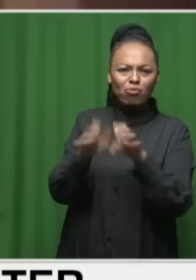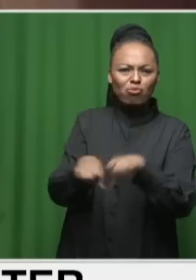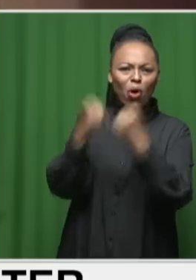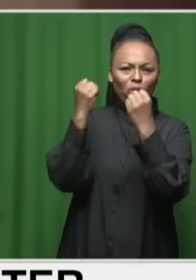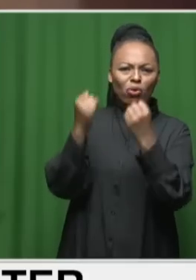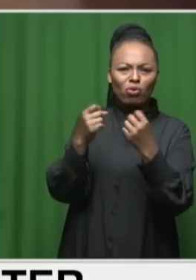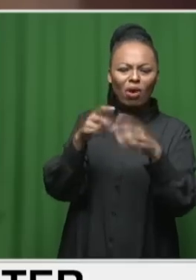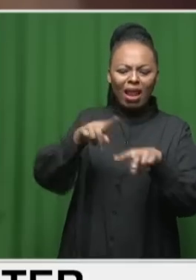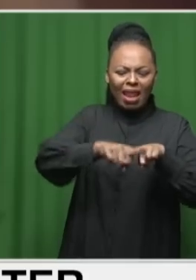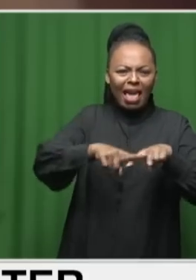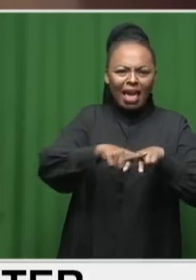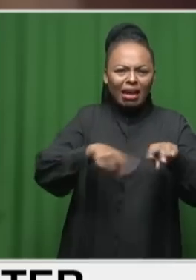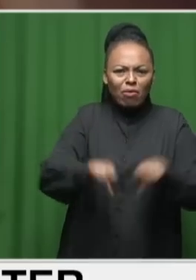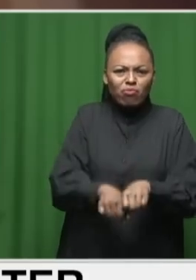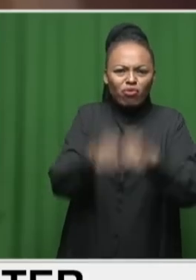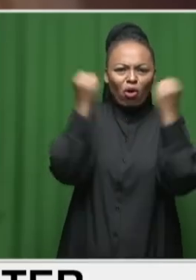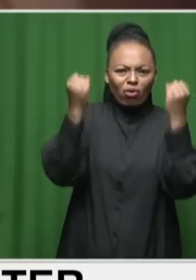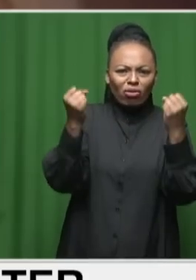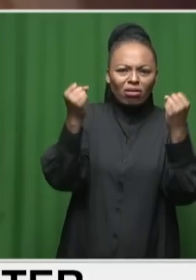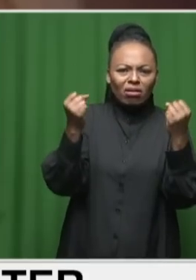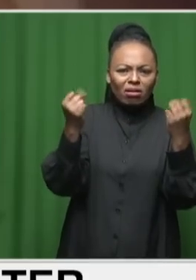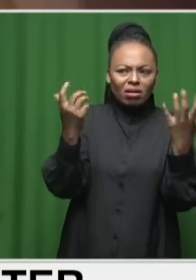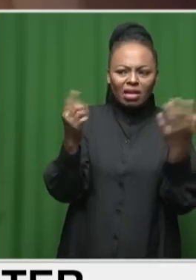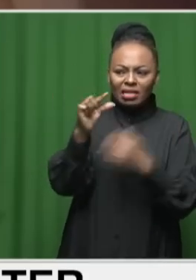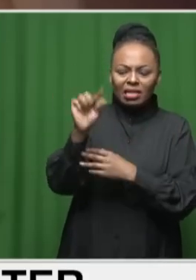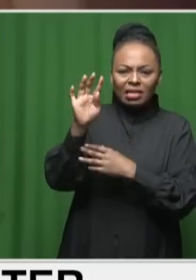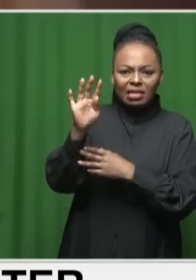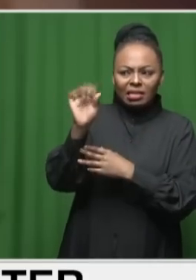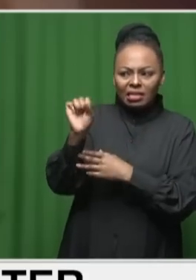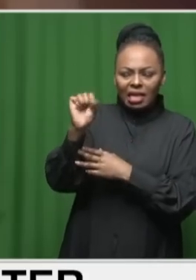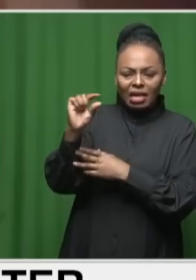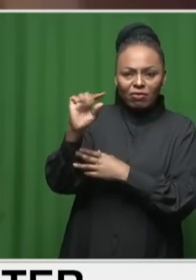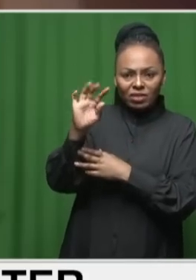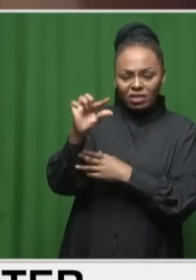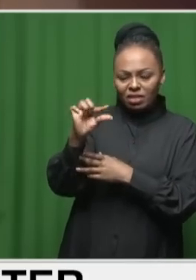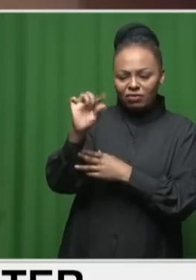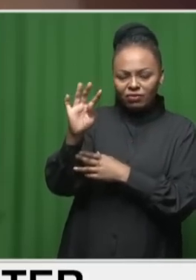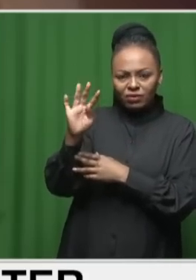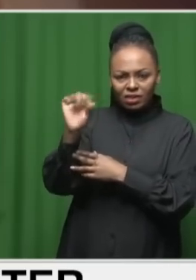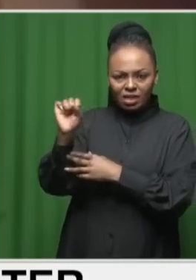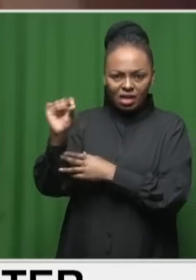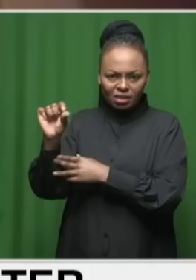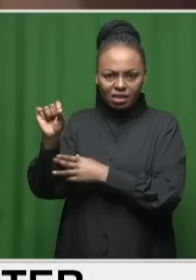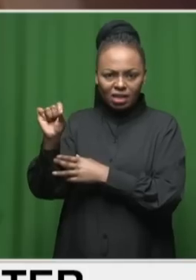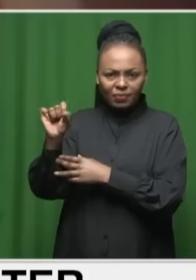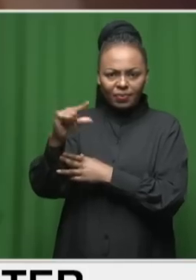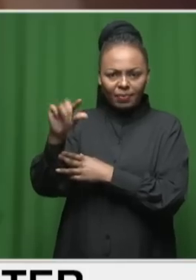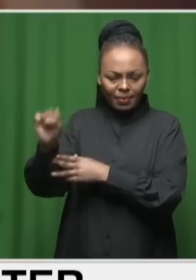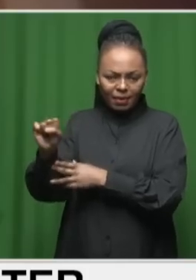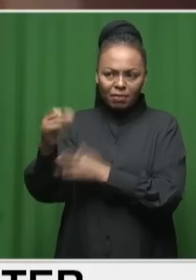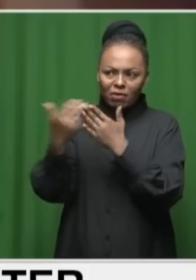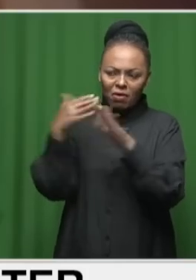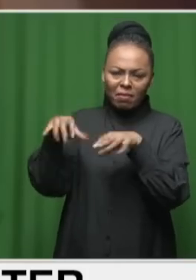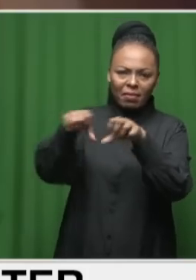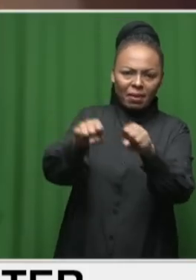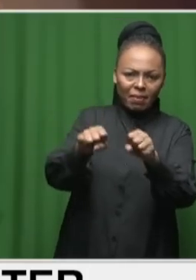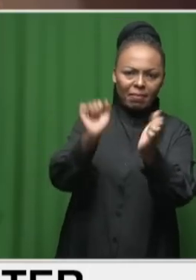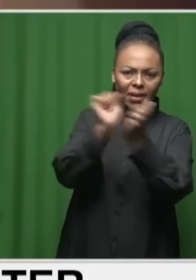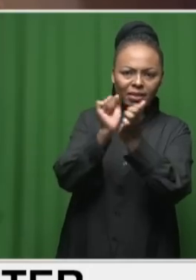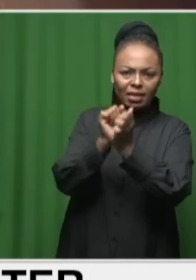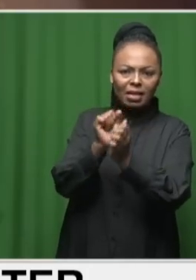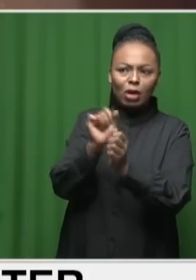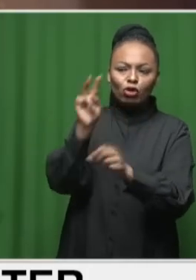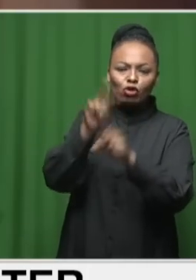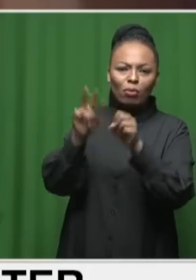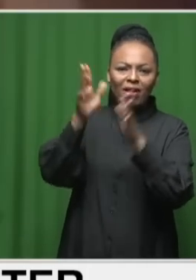legs broken. When just before DCS took over the prison, G4S supervisors